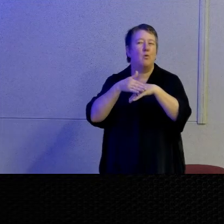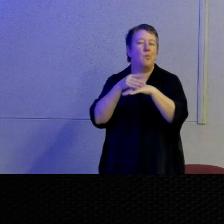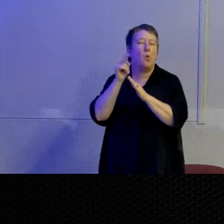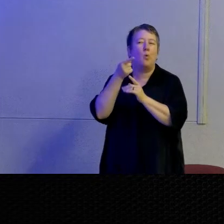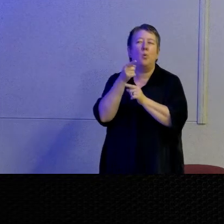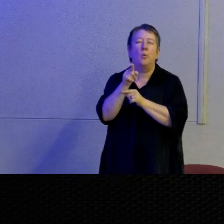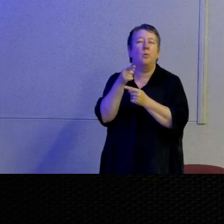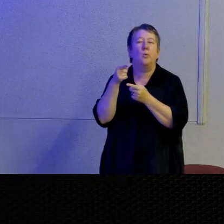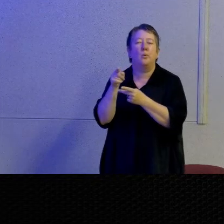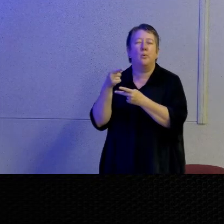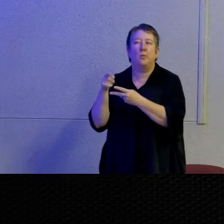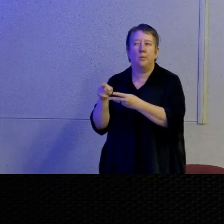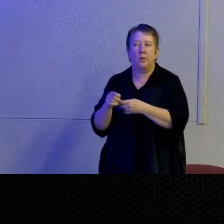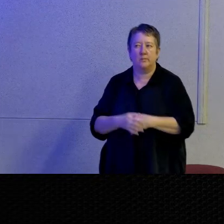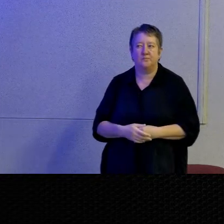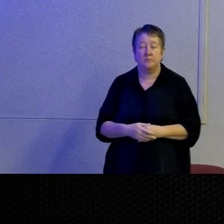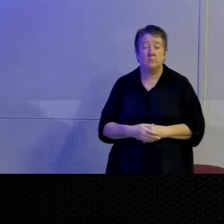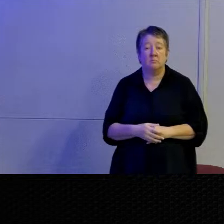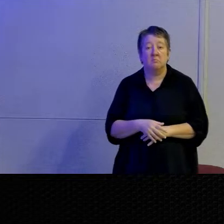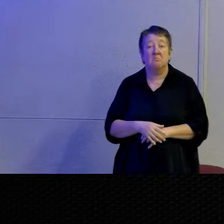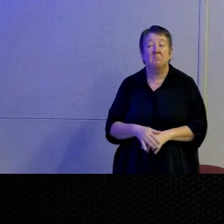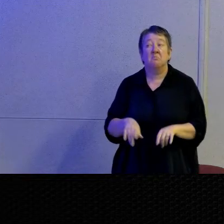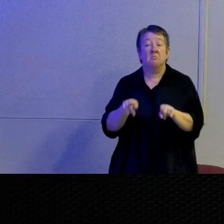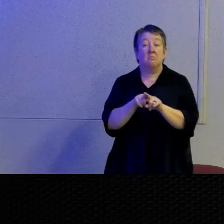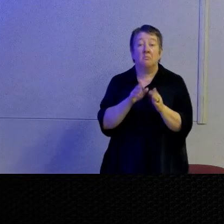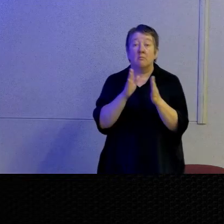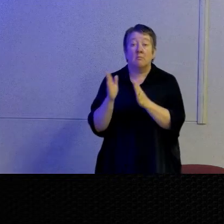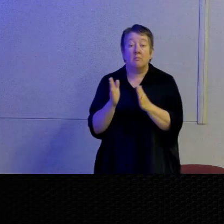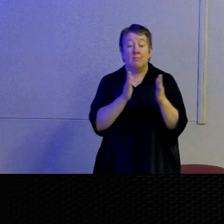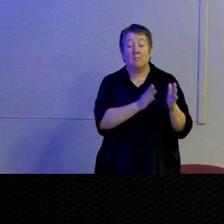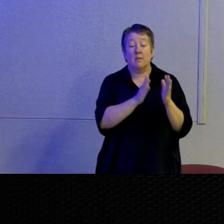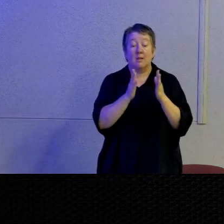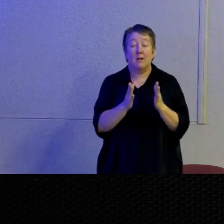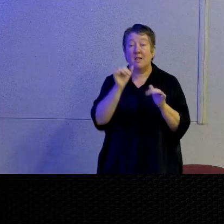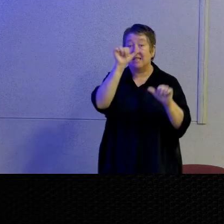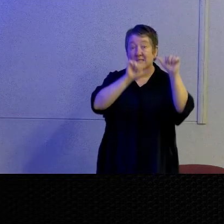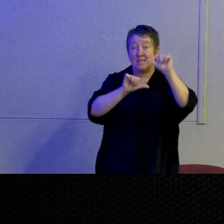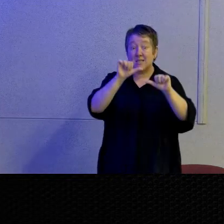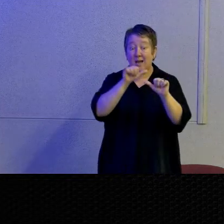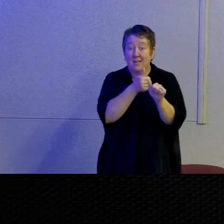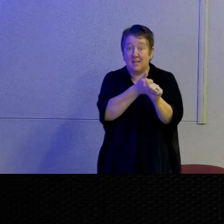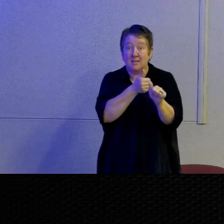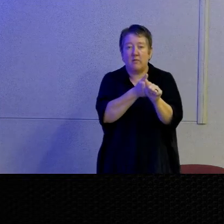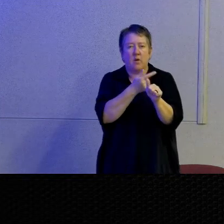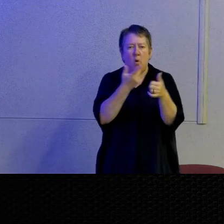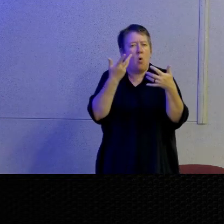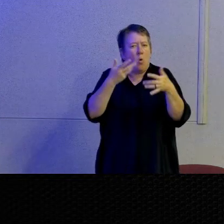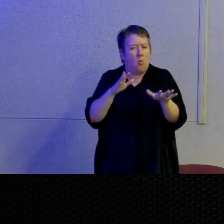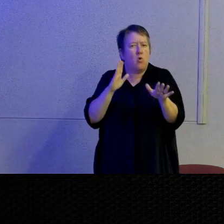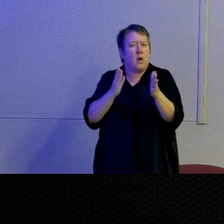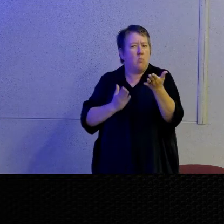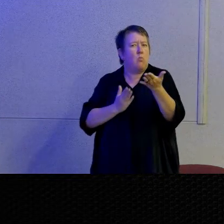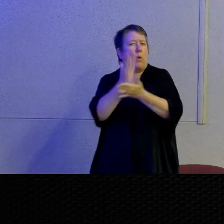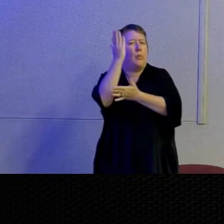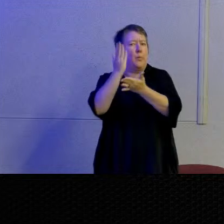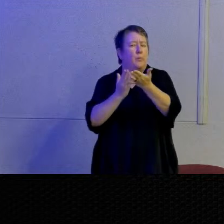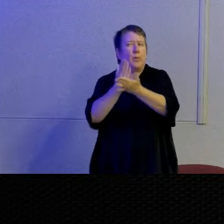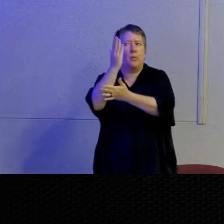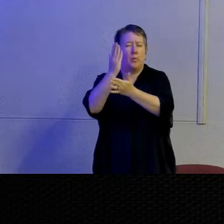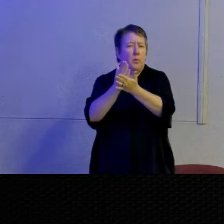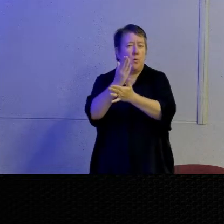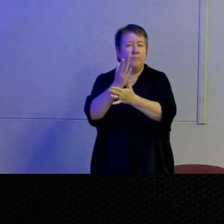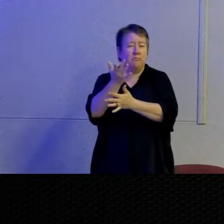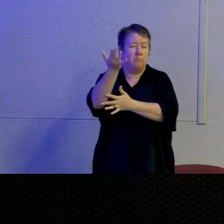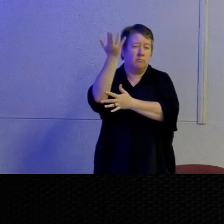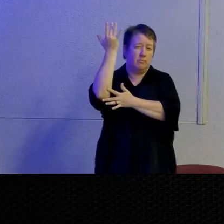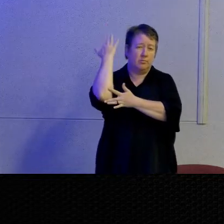proceedings. And of course, in terms of the science itself, the breakthroughs were already there. There have been papers published way back